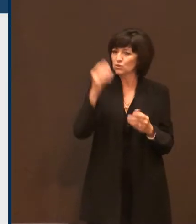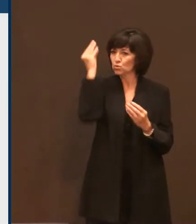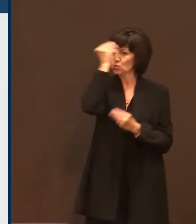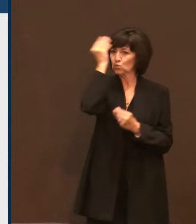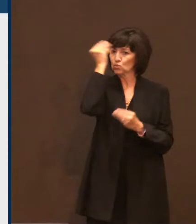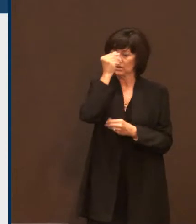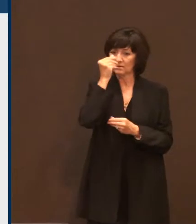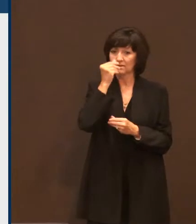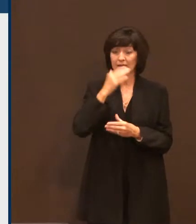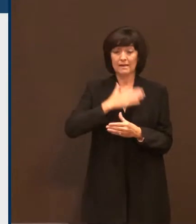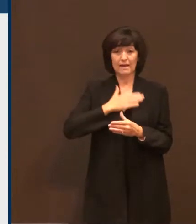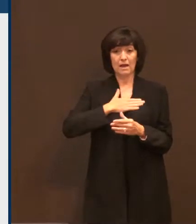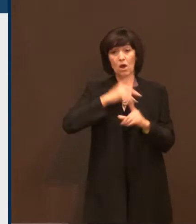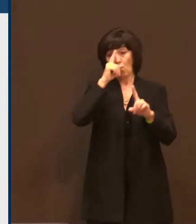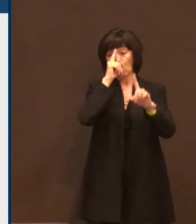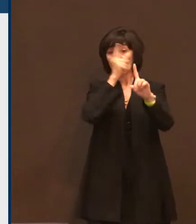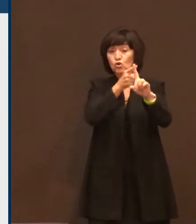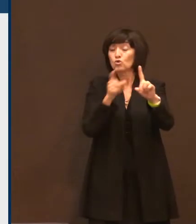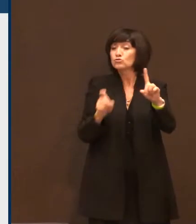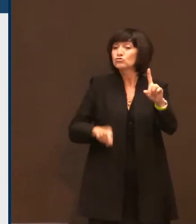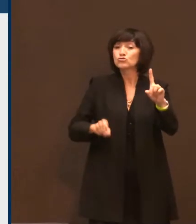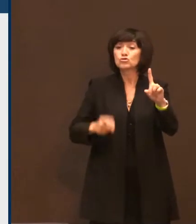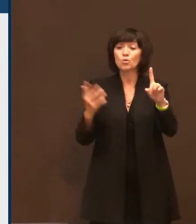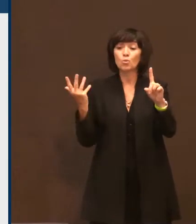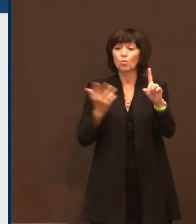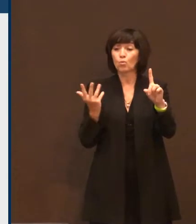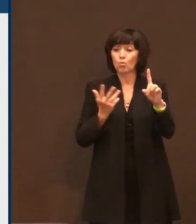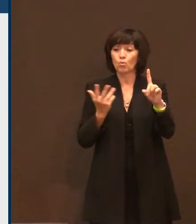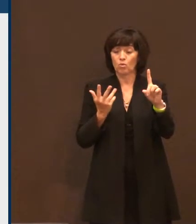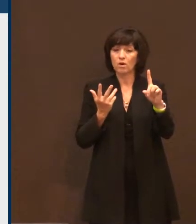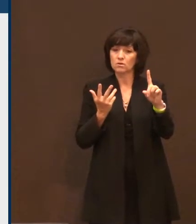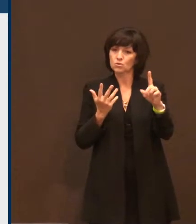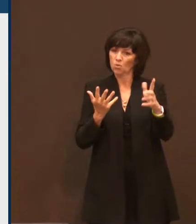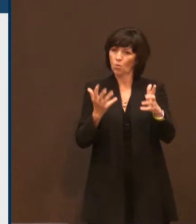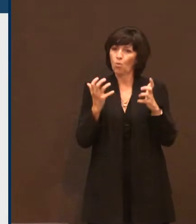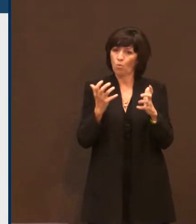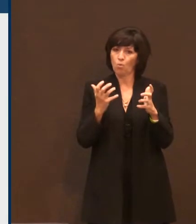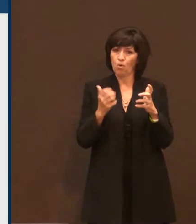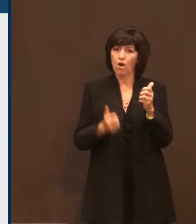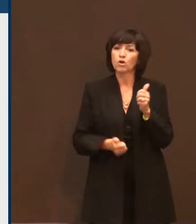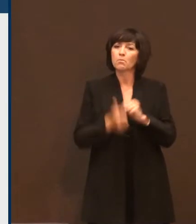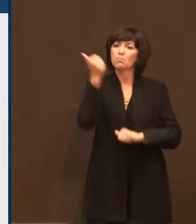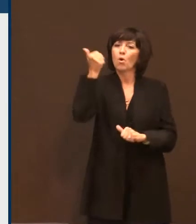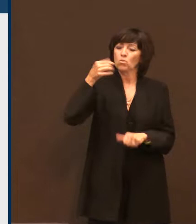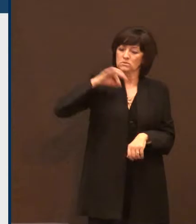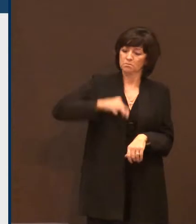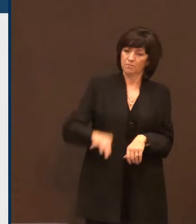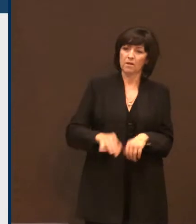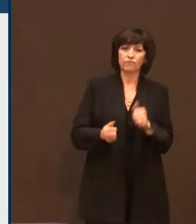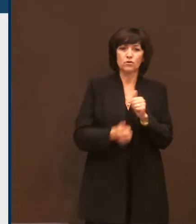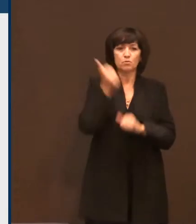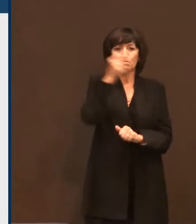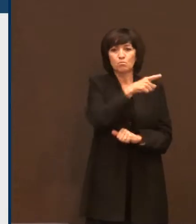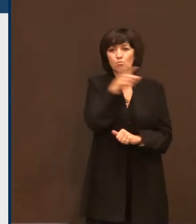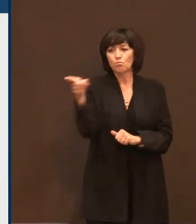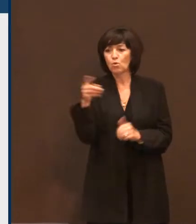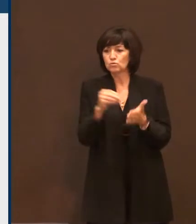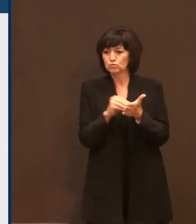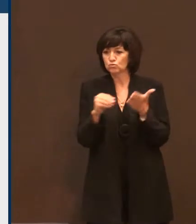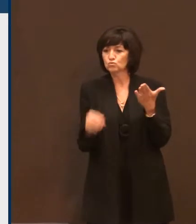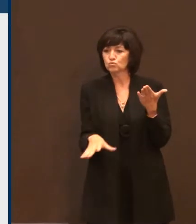Our goal ought to be to have the biggest benefit for the most students with